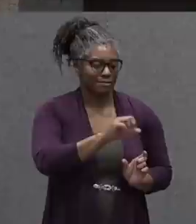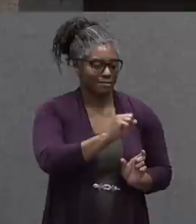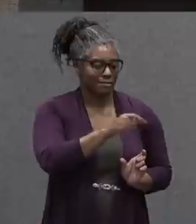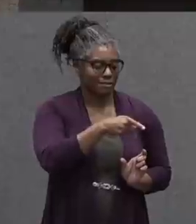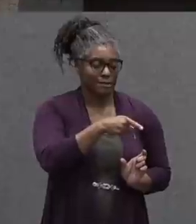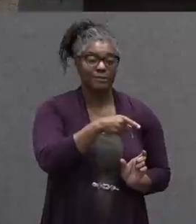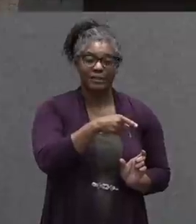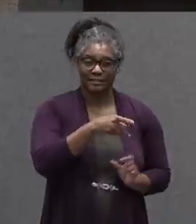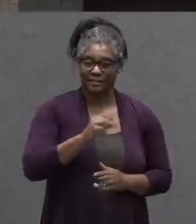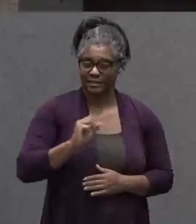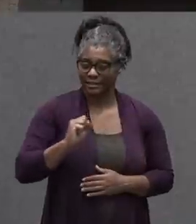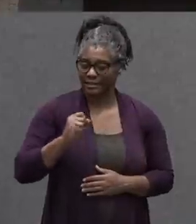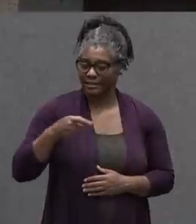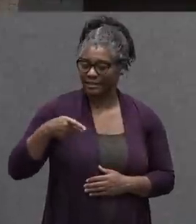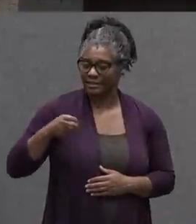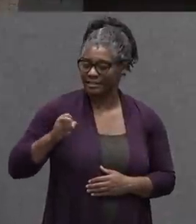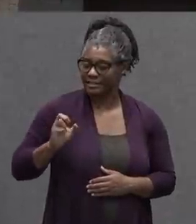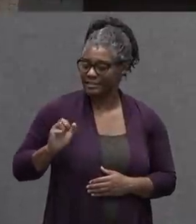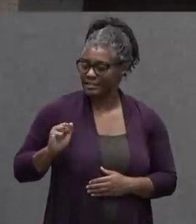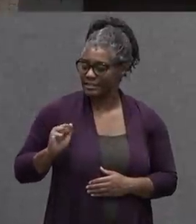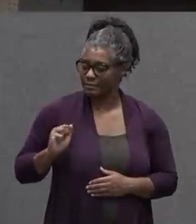So I added that to my pile too.